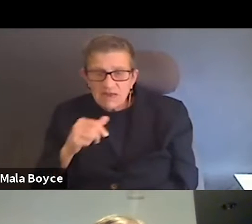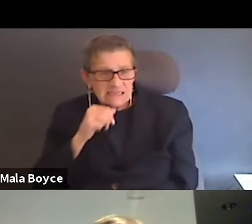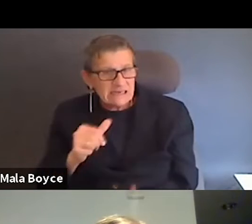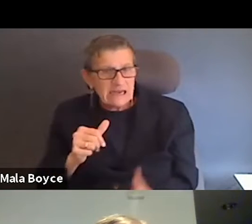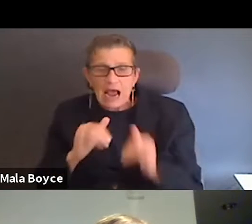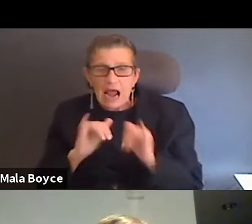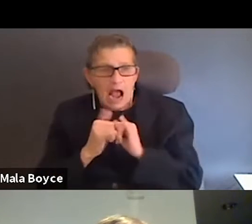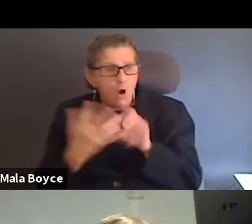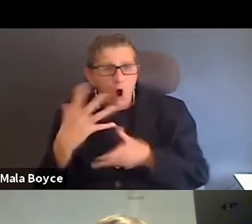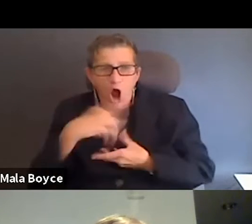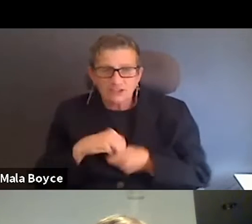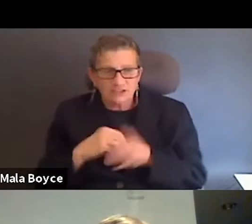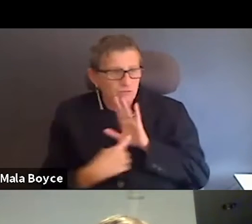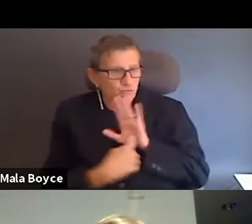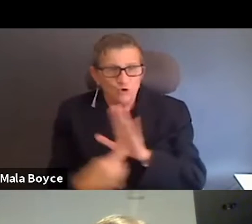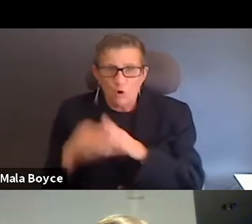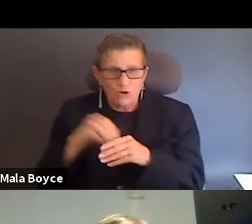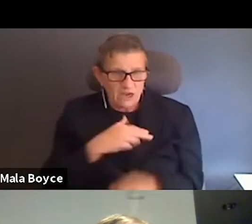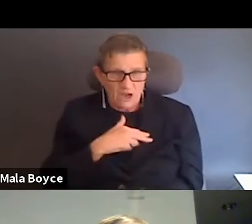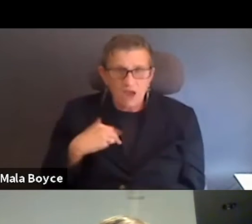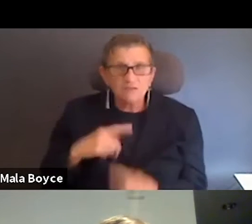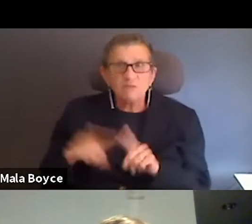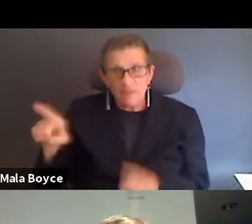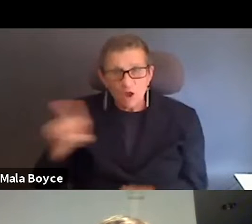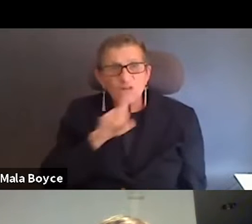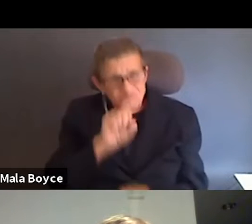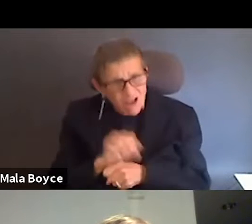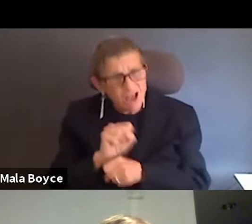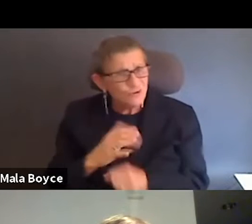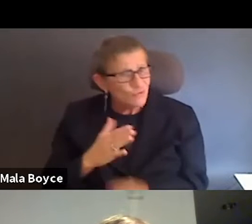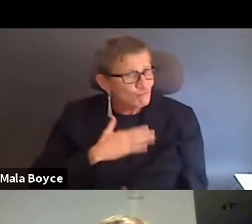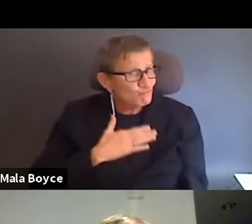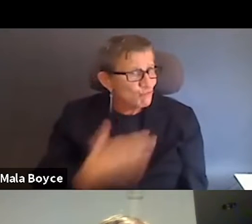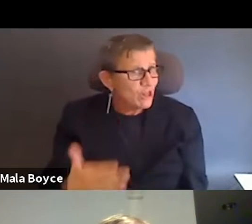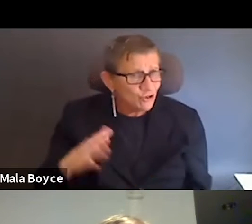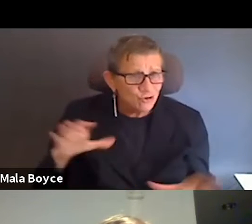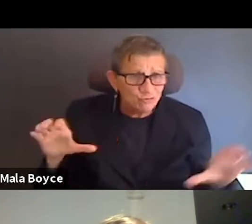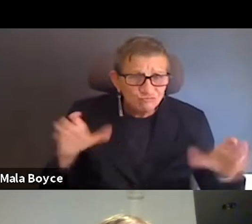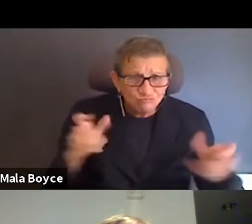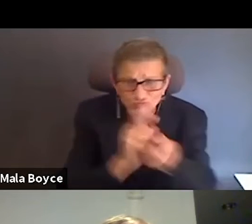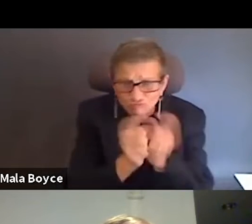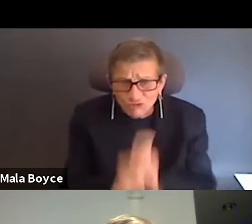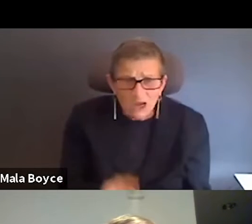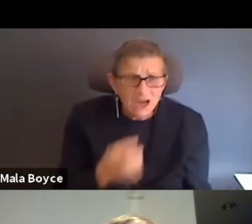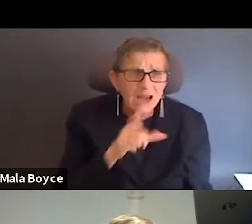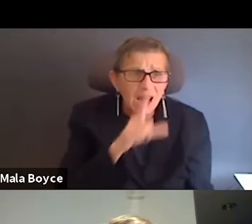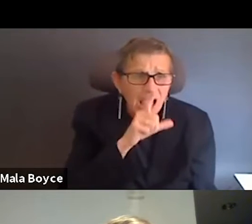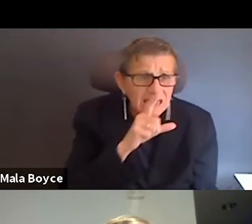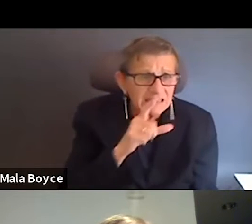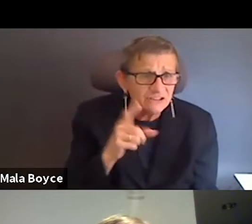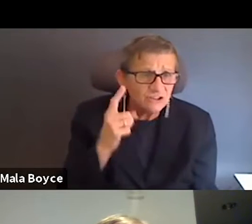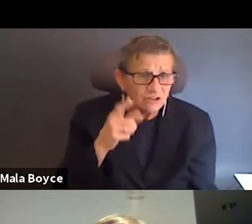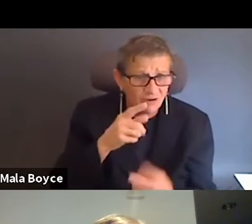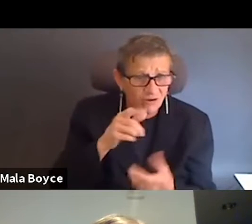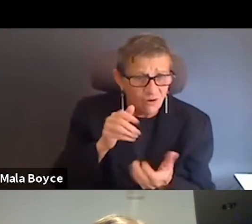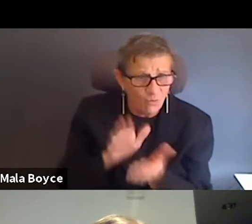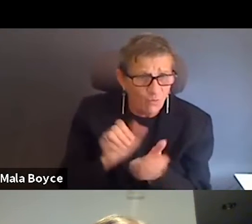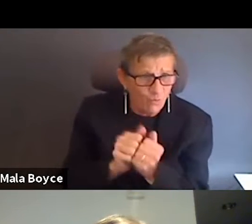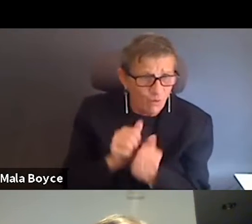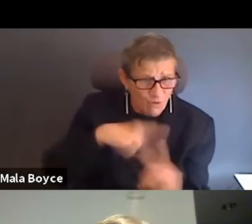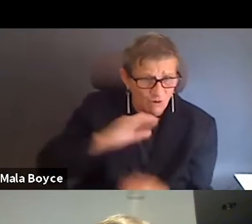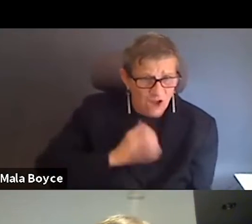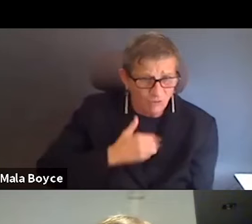for us. So we were pretty good there, but they were willing to actually redo the lights around our desks to accommodate that if needed. They got us